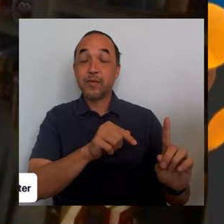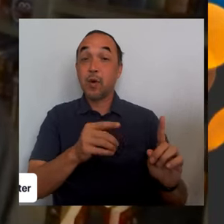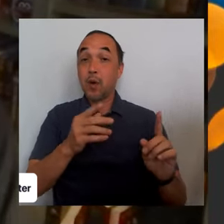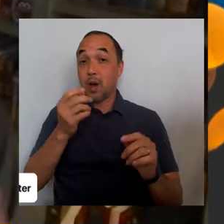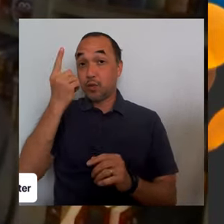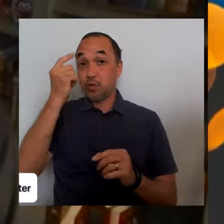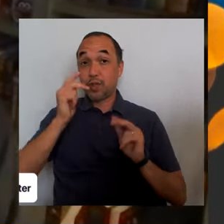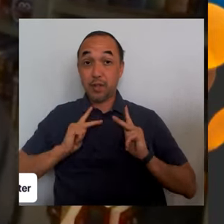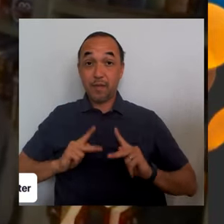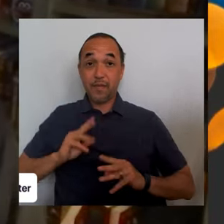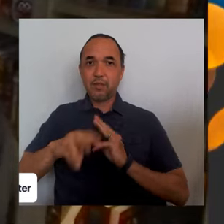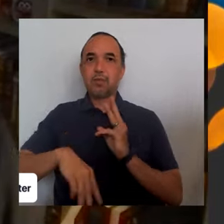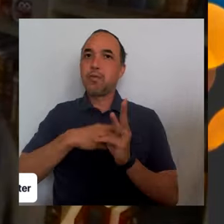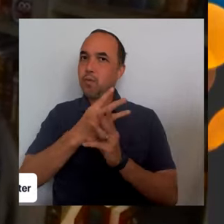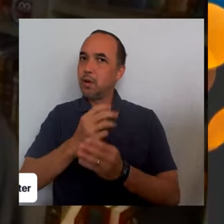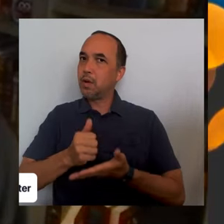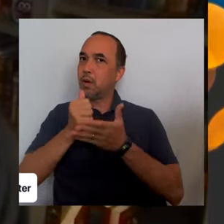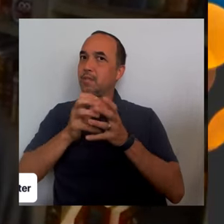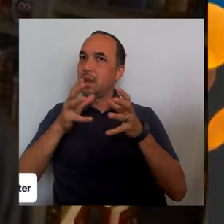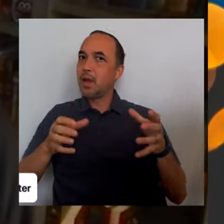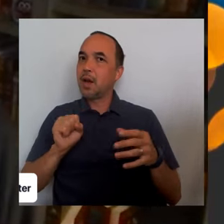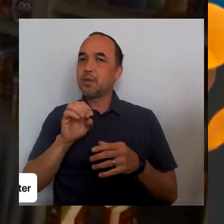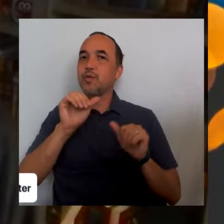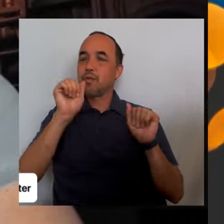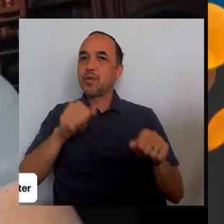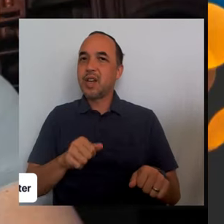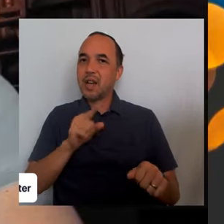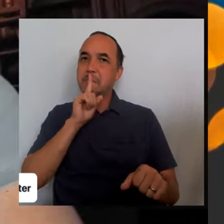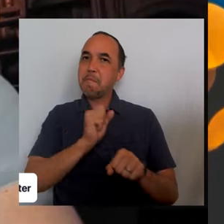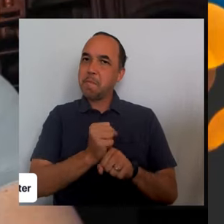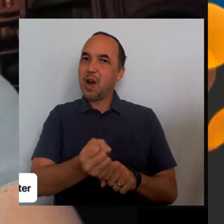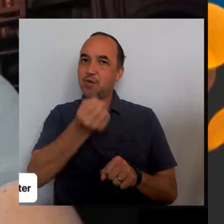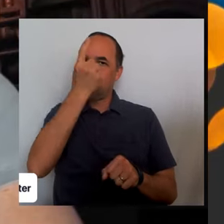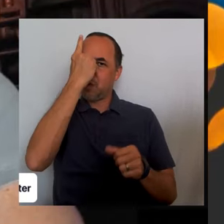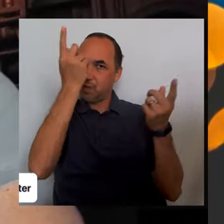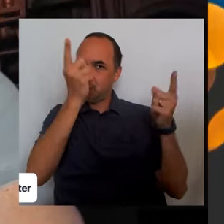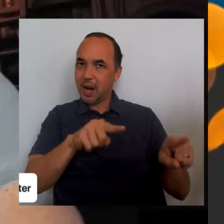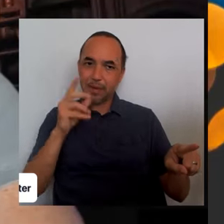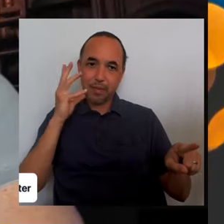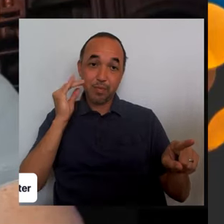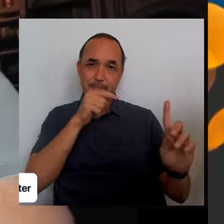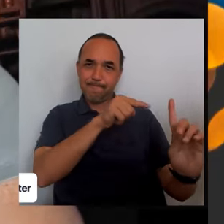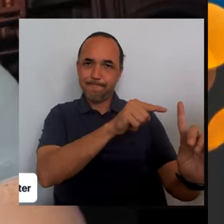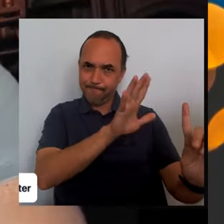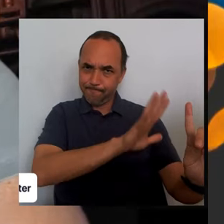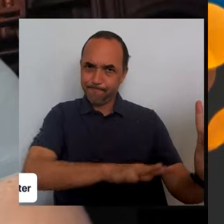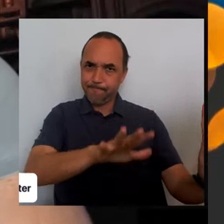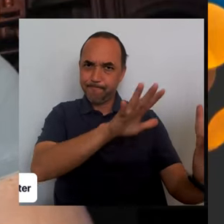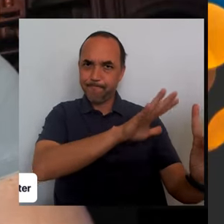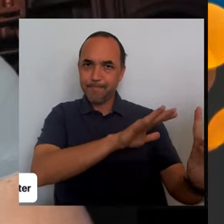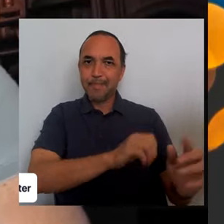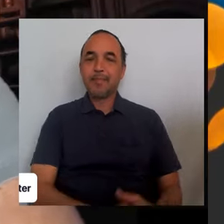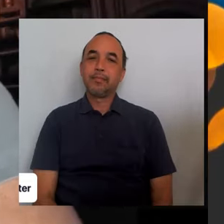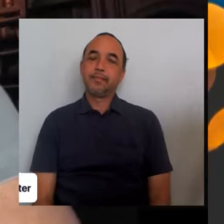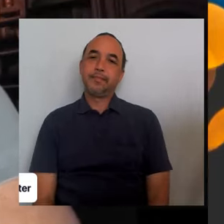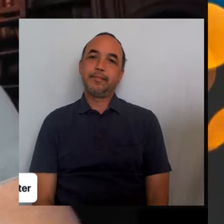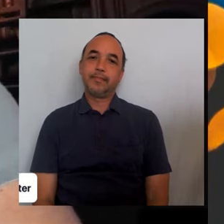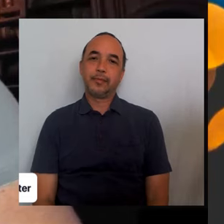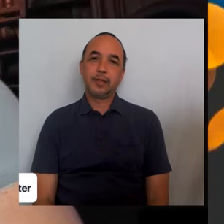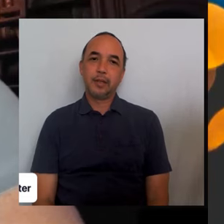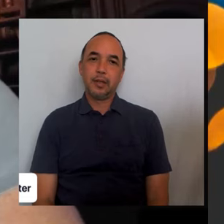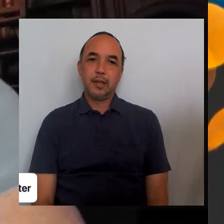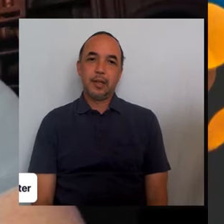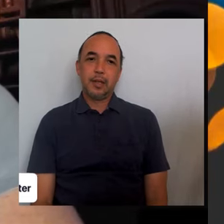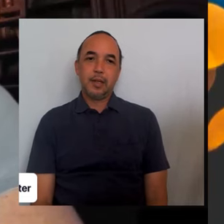don't misinterpret experiences. Yeah, absolutely. Aaron, you have a question for Steve?